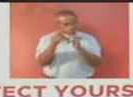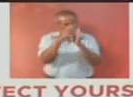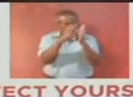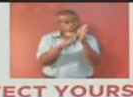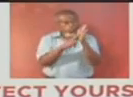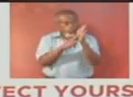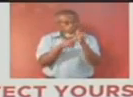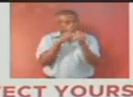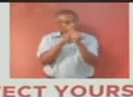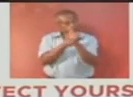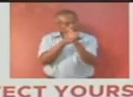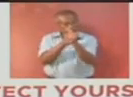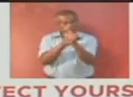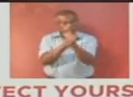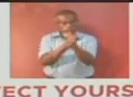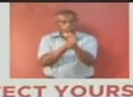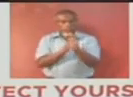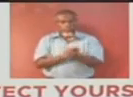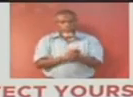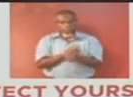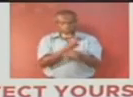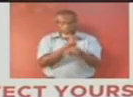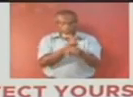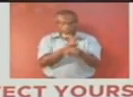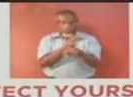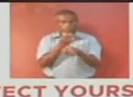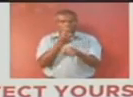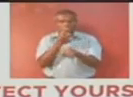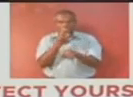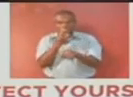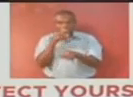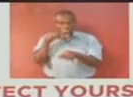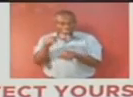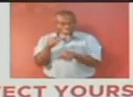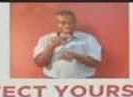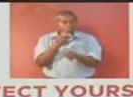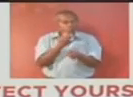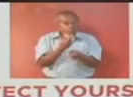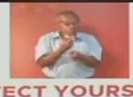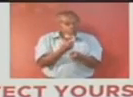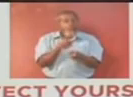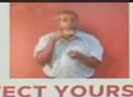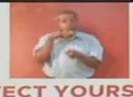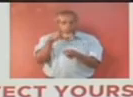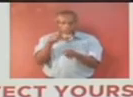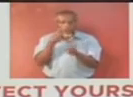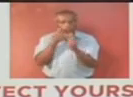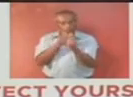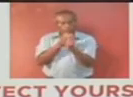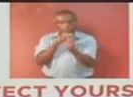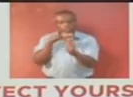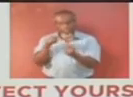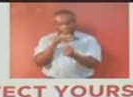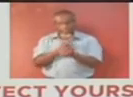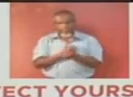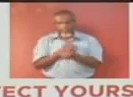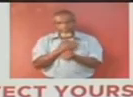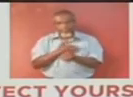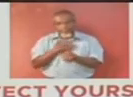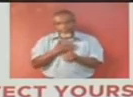as much of the recommendation as can be used in your particular setting to reduce household